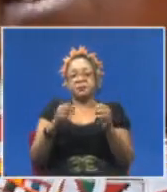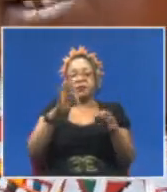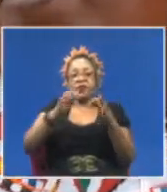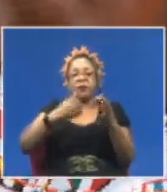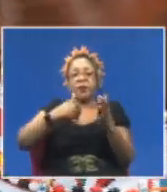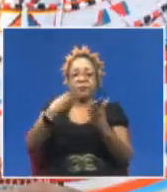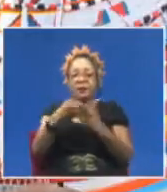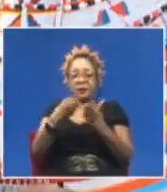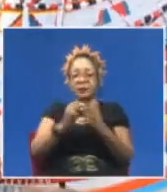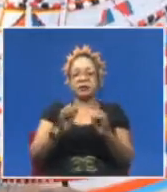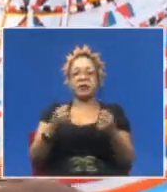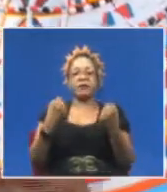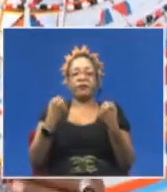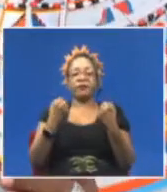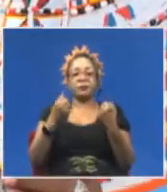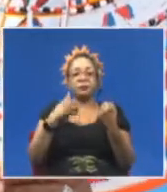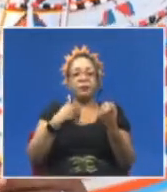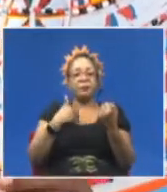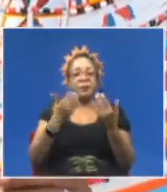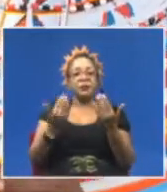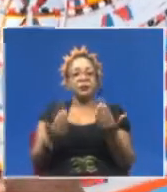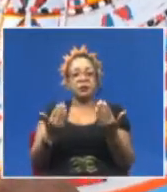drought.